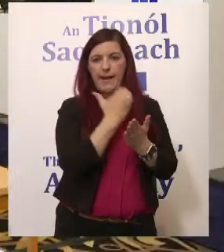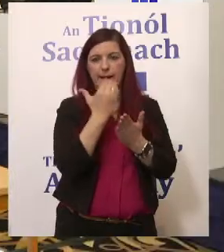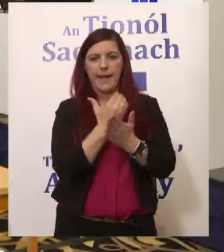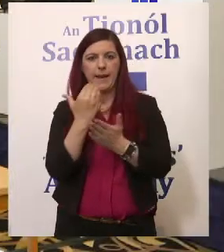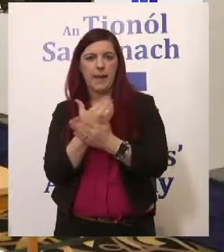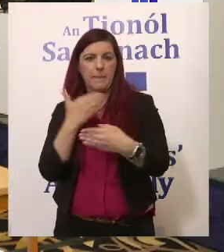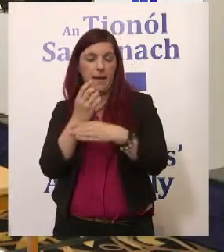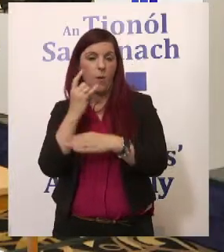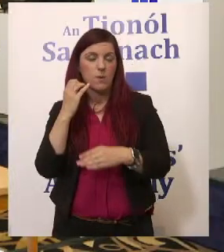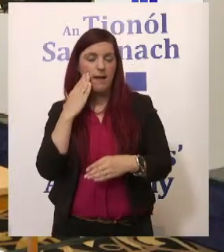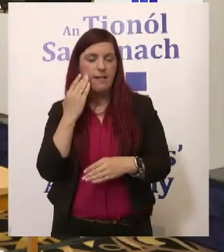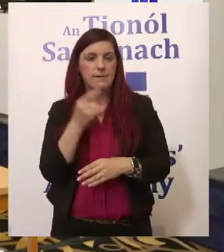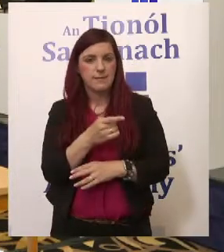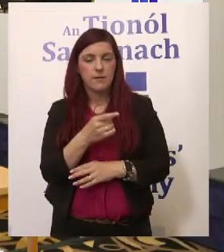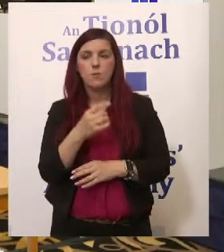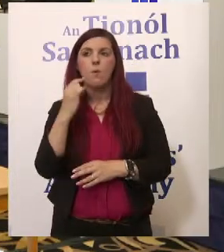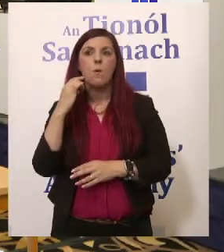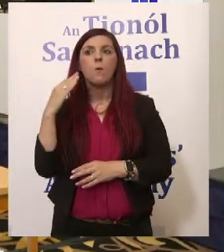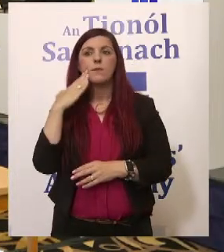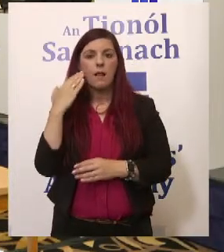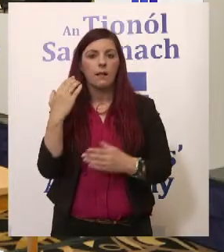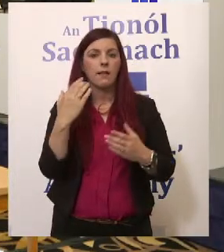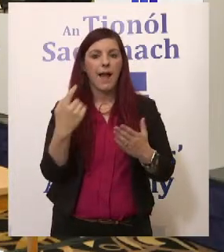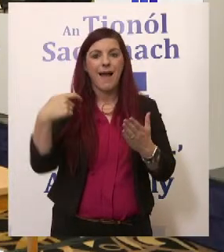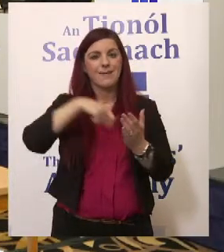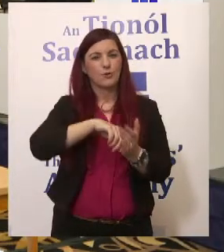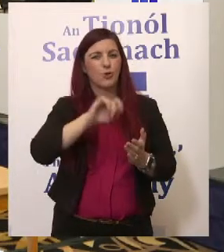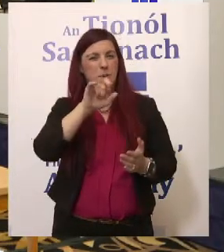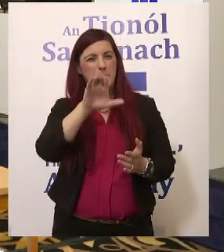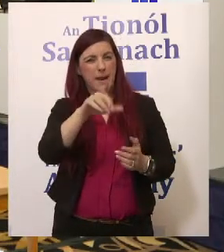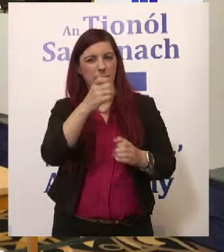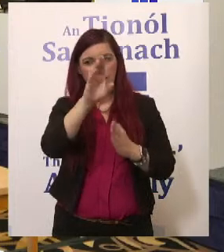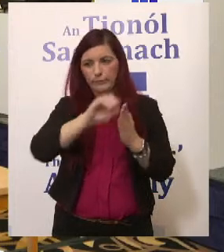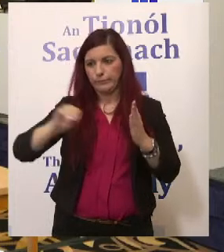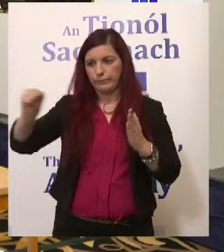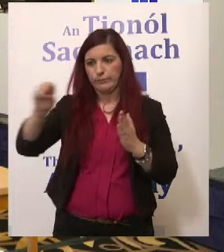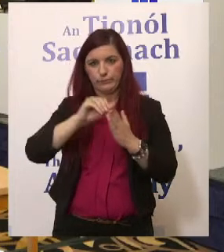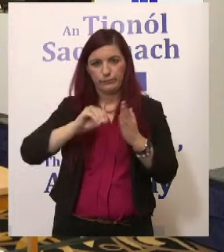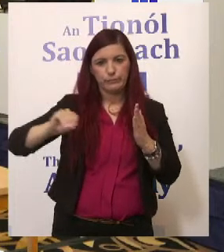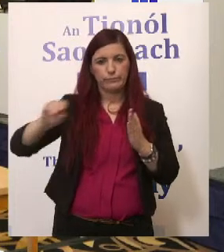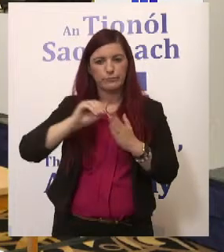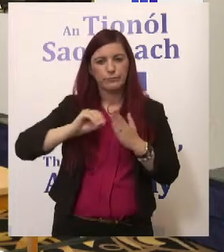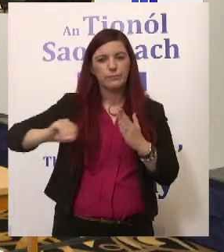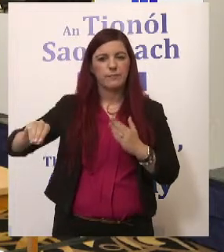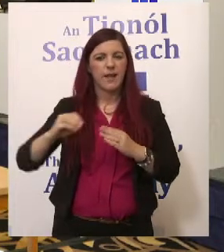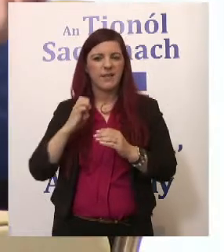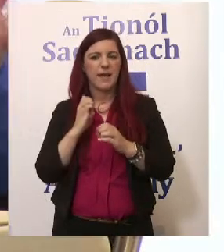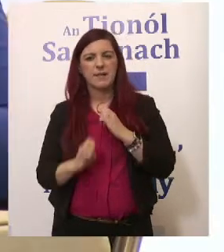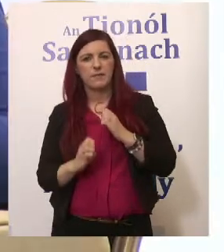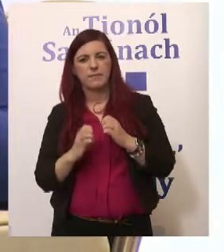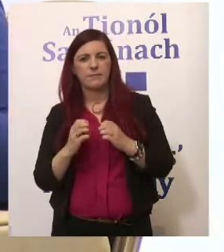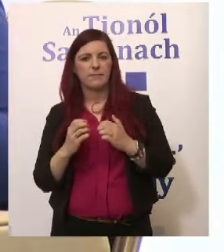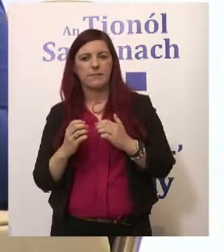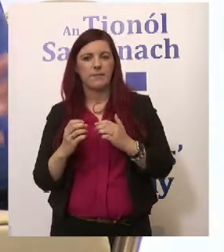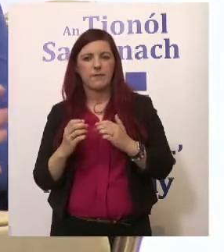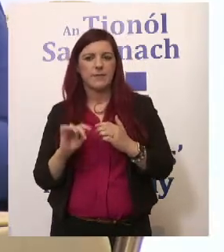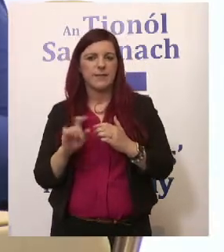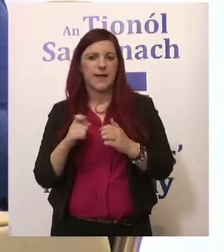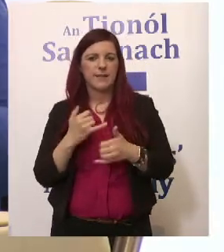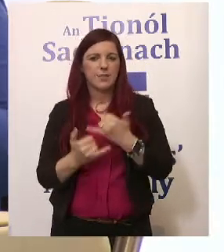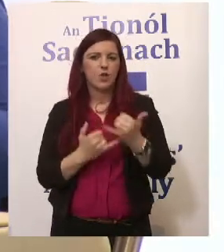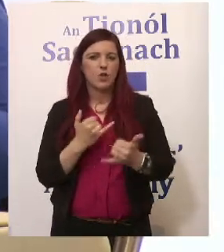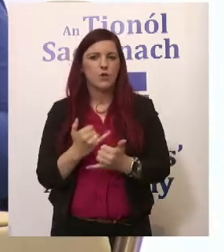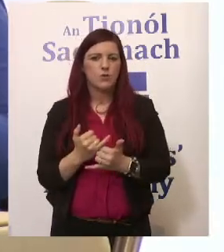by the hotel. So the hotel just adds it onto your bill, and then it makes a return at the end of the tax year.